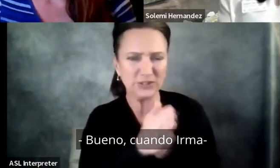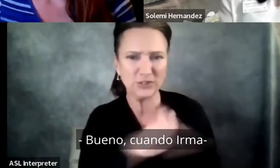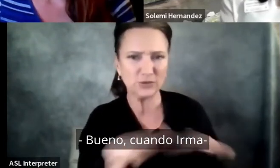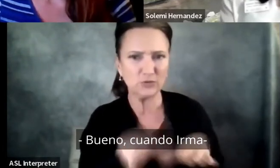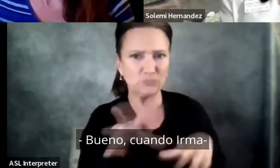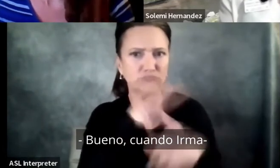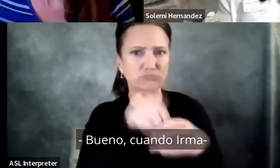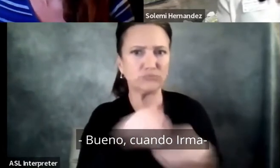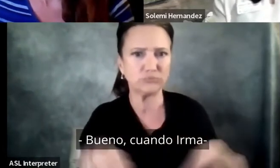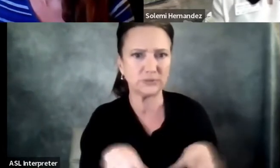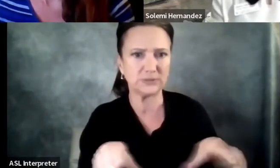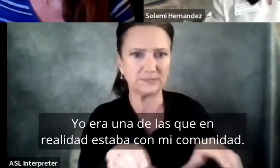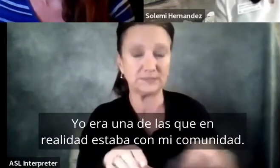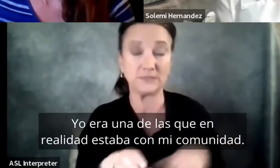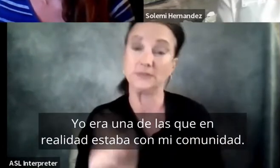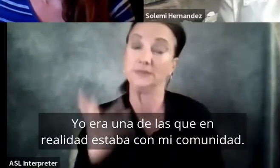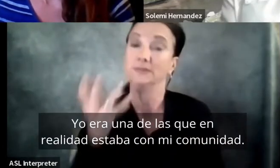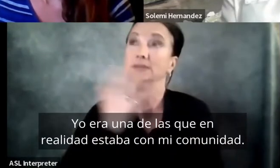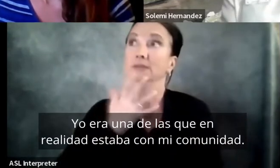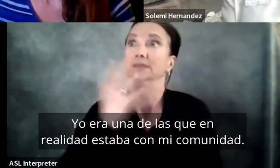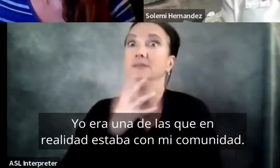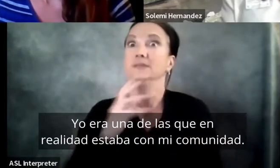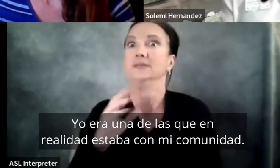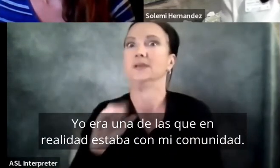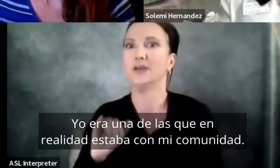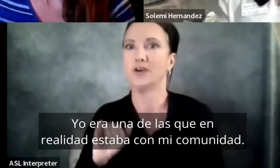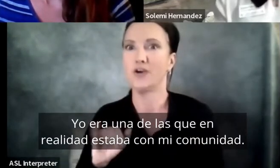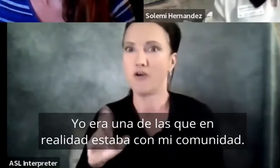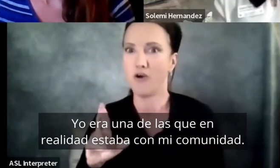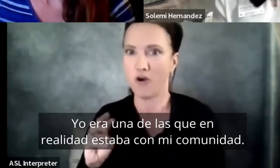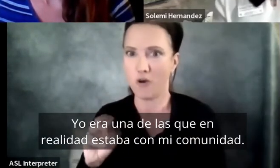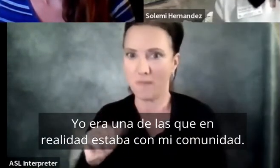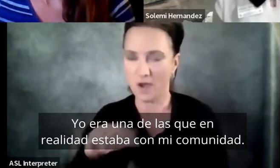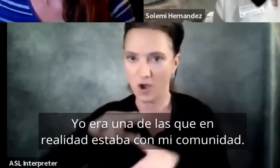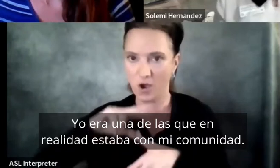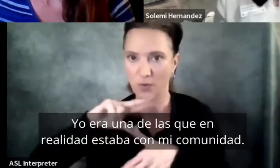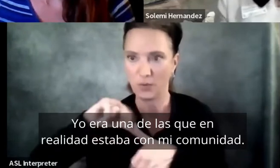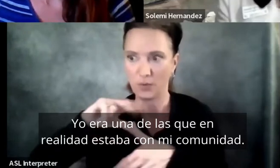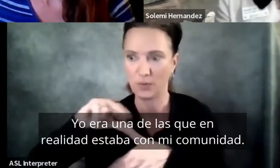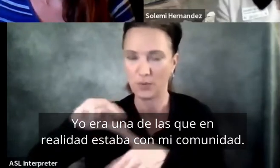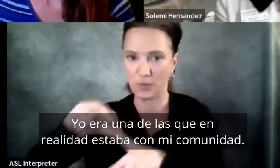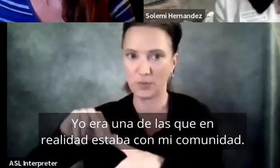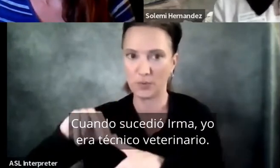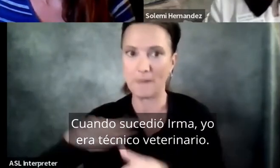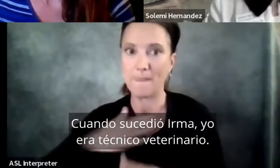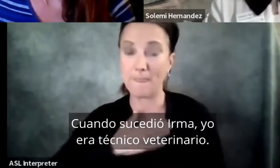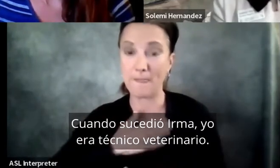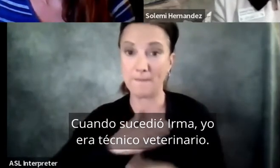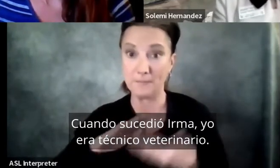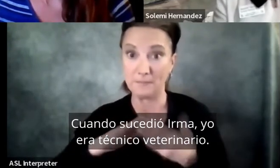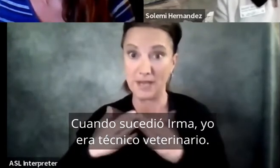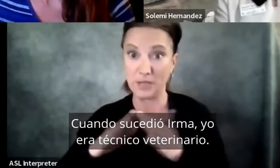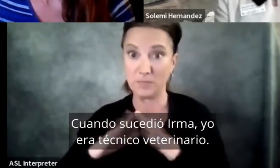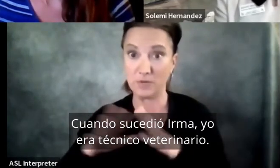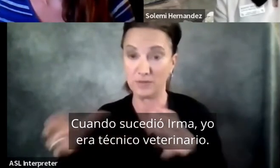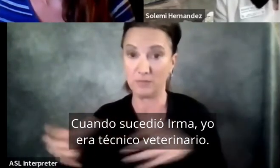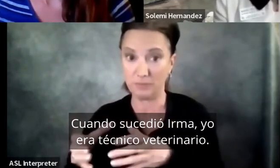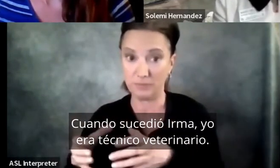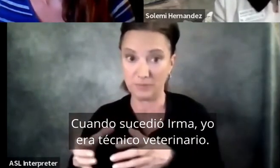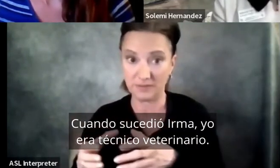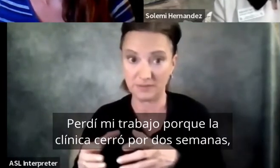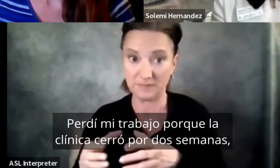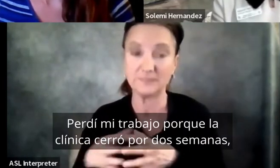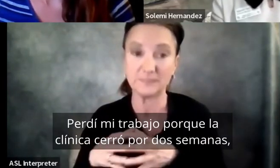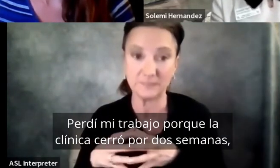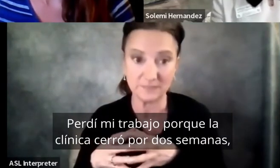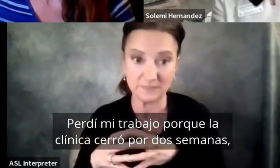Well, when Irma, I was one of the ones that actually, I was with my community, you know, when Irma happened. I used to be a vet